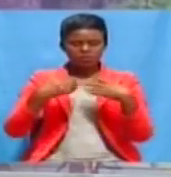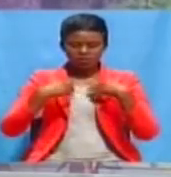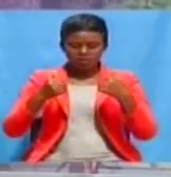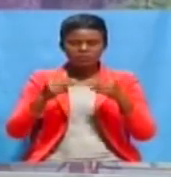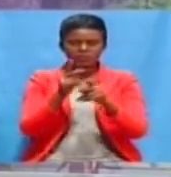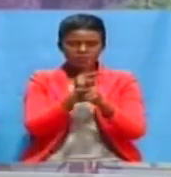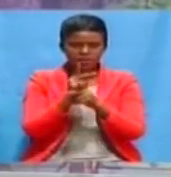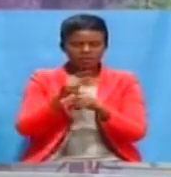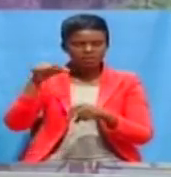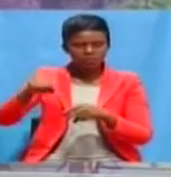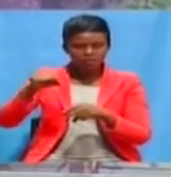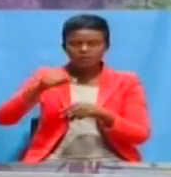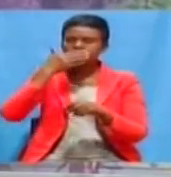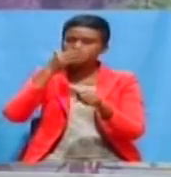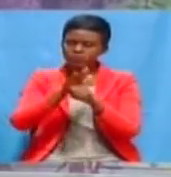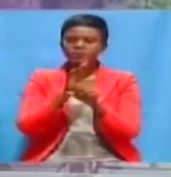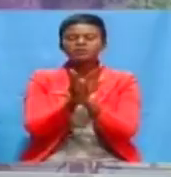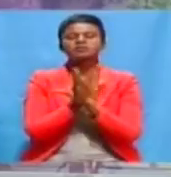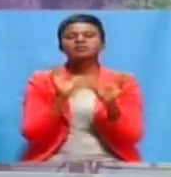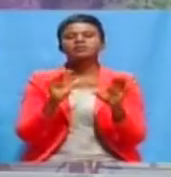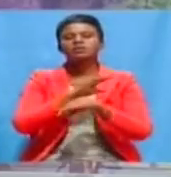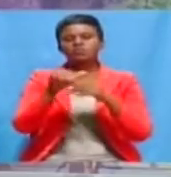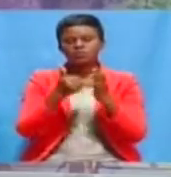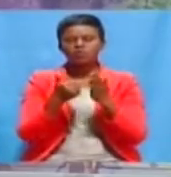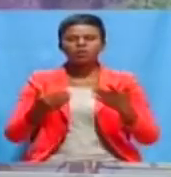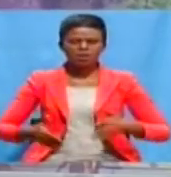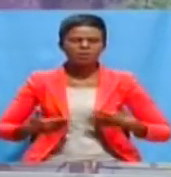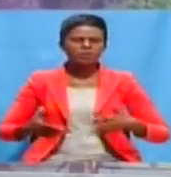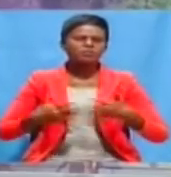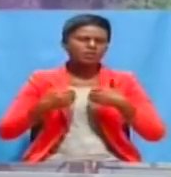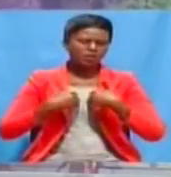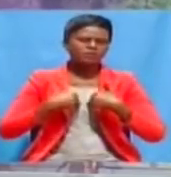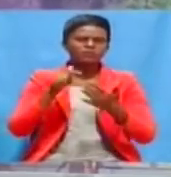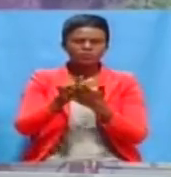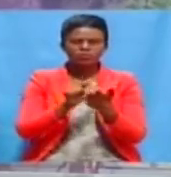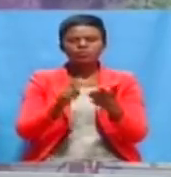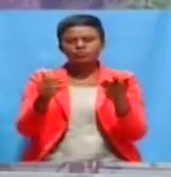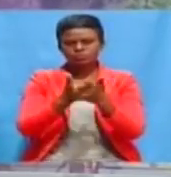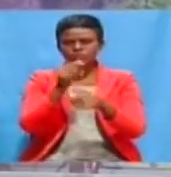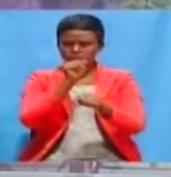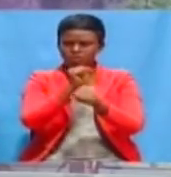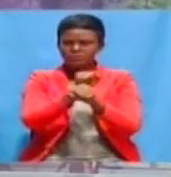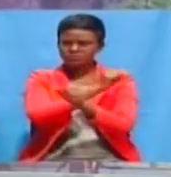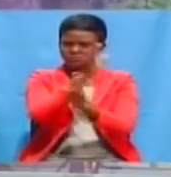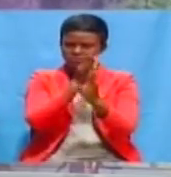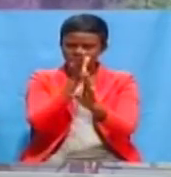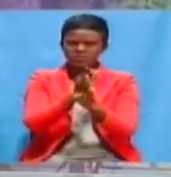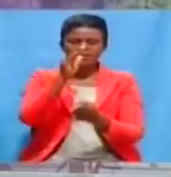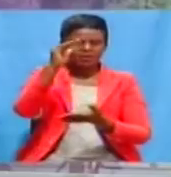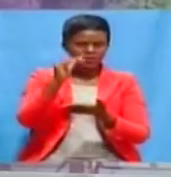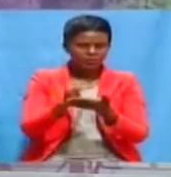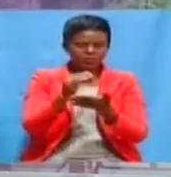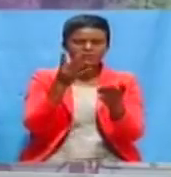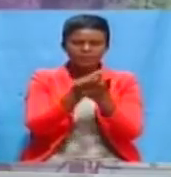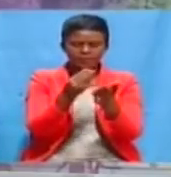is guaranteed for all Zambians. He is happy that the new law will also work towards reducing the income